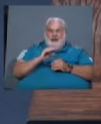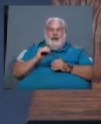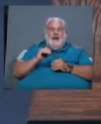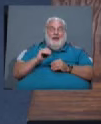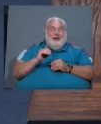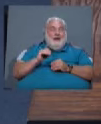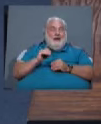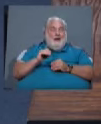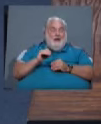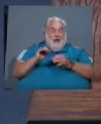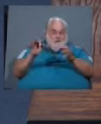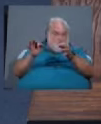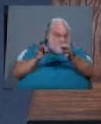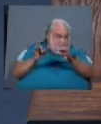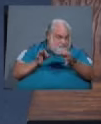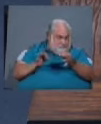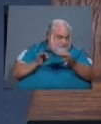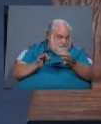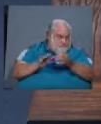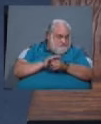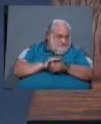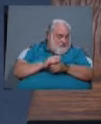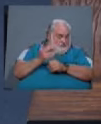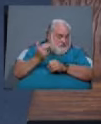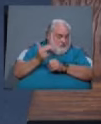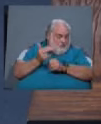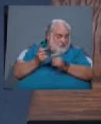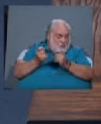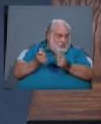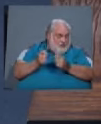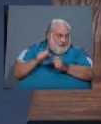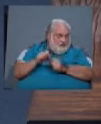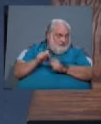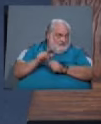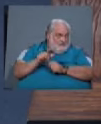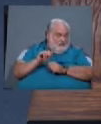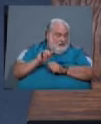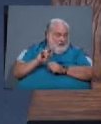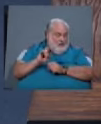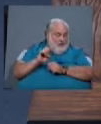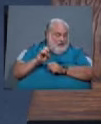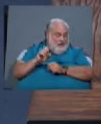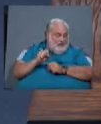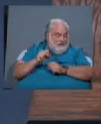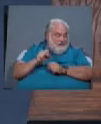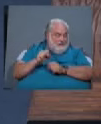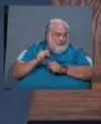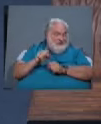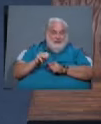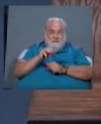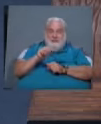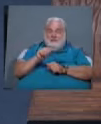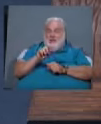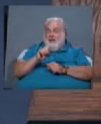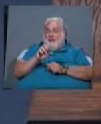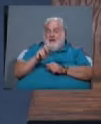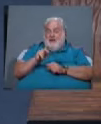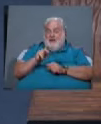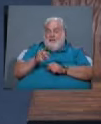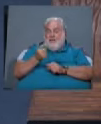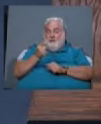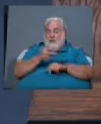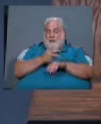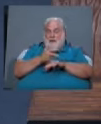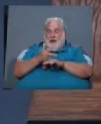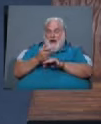would you like for me just to go through the, I've got 13 quick slides. Unfortunately, Ms. Adcock, that doesn't, the one with the